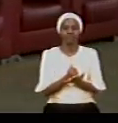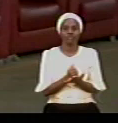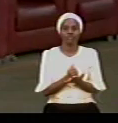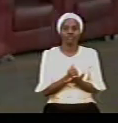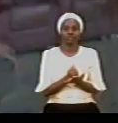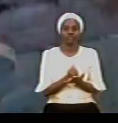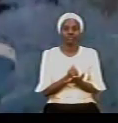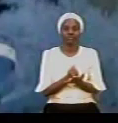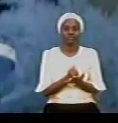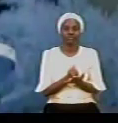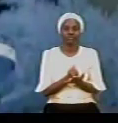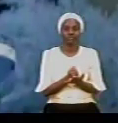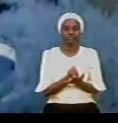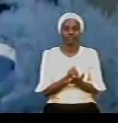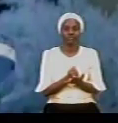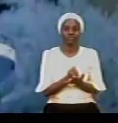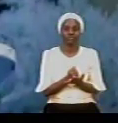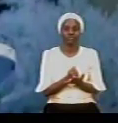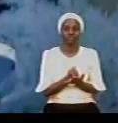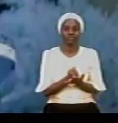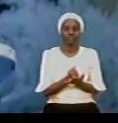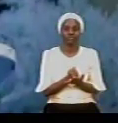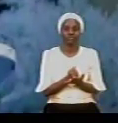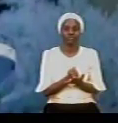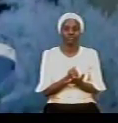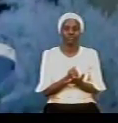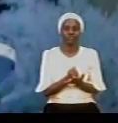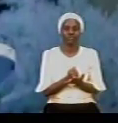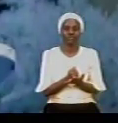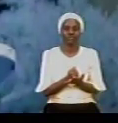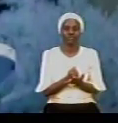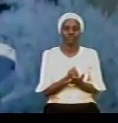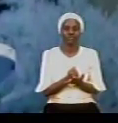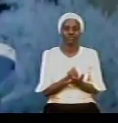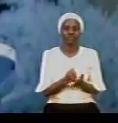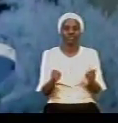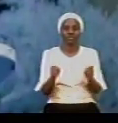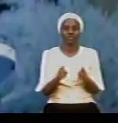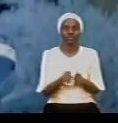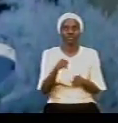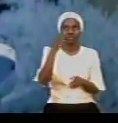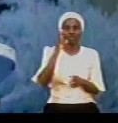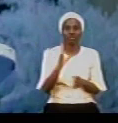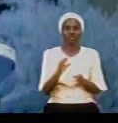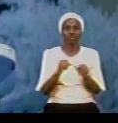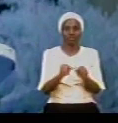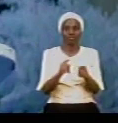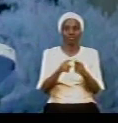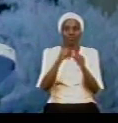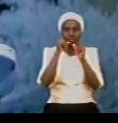As God continues to bless you, the Sunday worship service starts